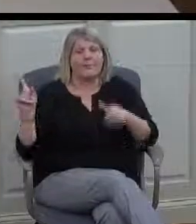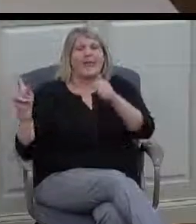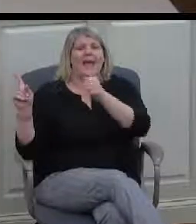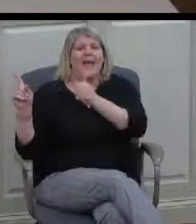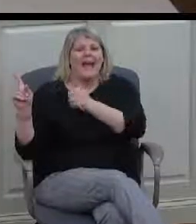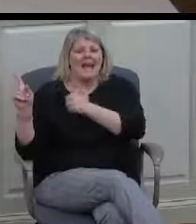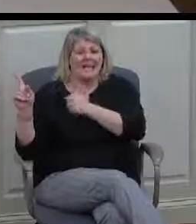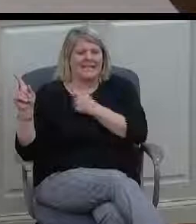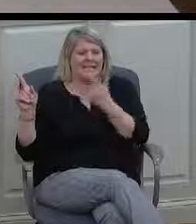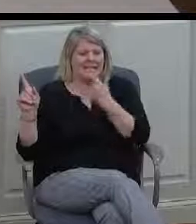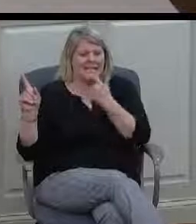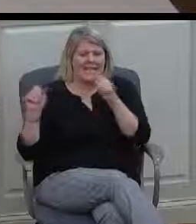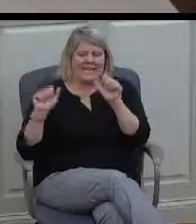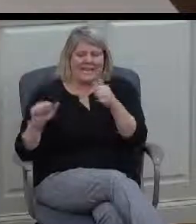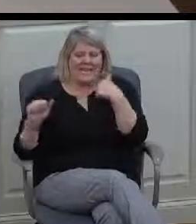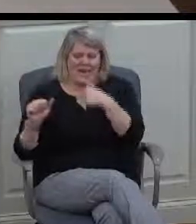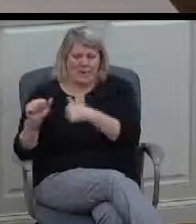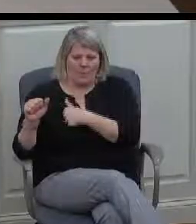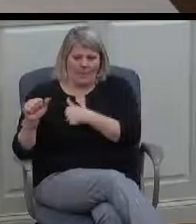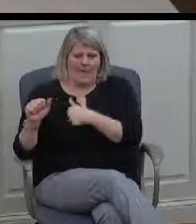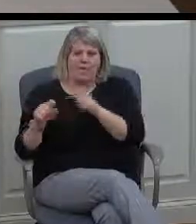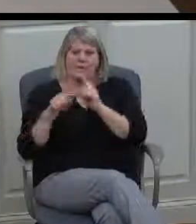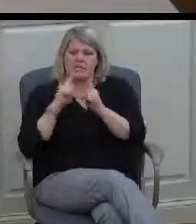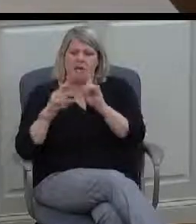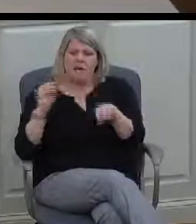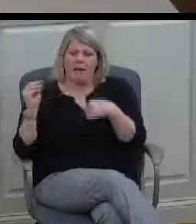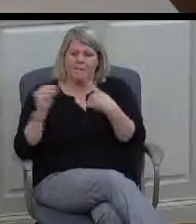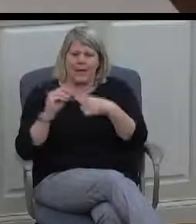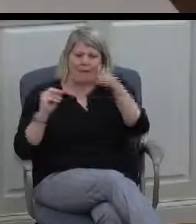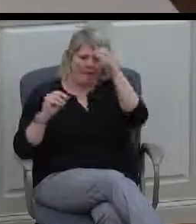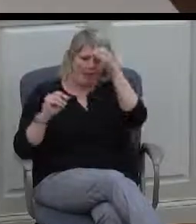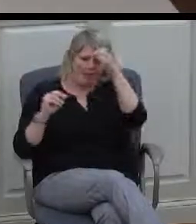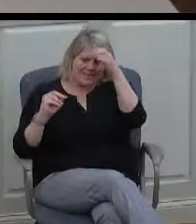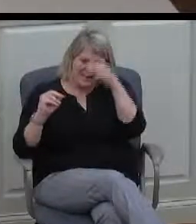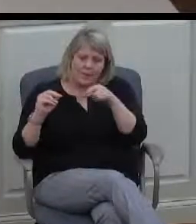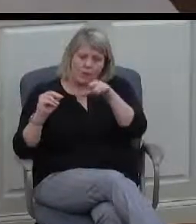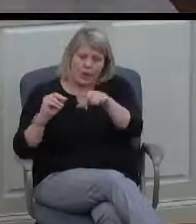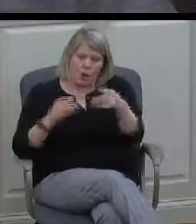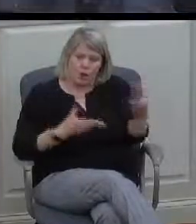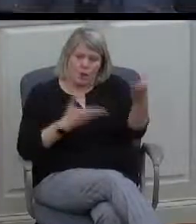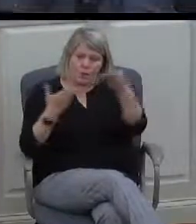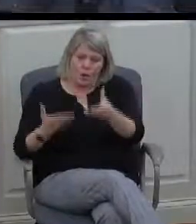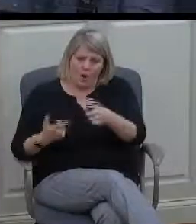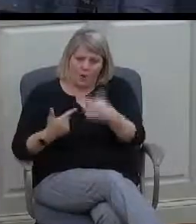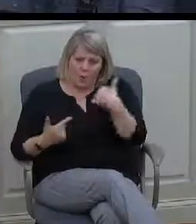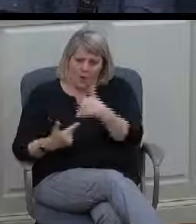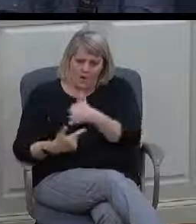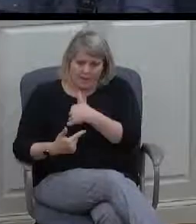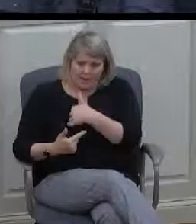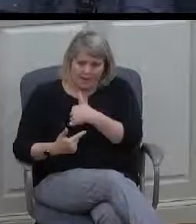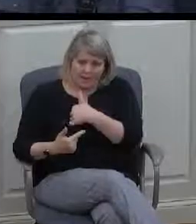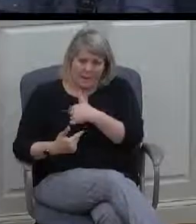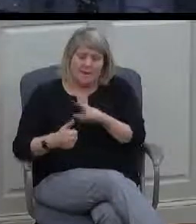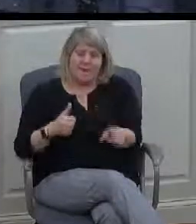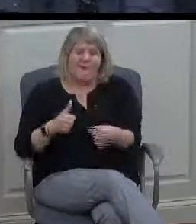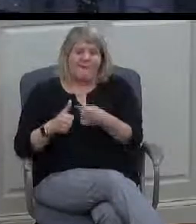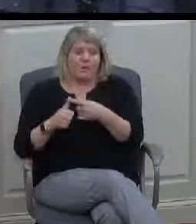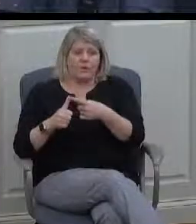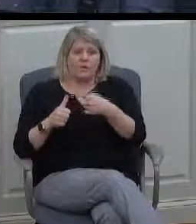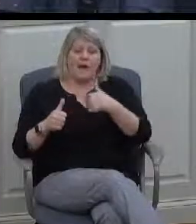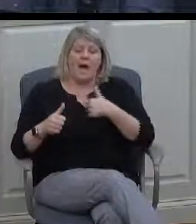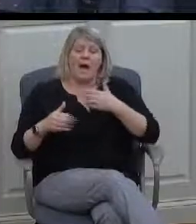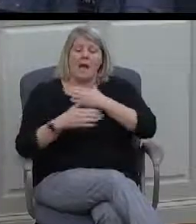the concept that you all presented to us. And on a positive note, say I appreciate and I